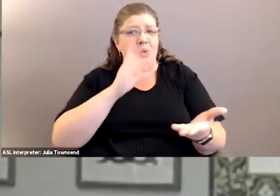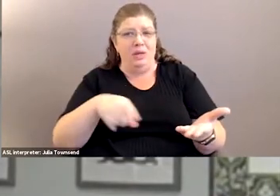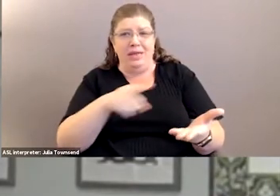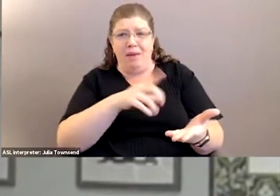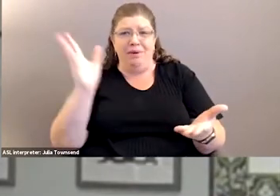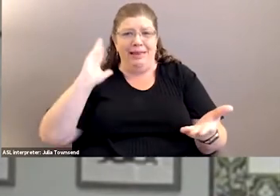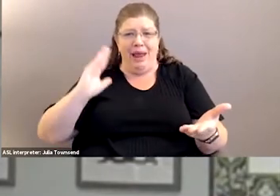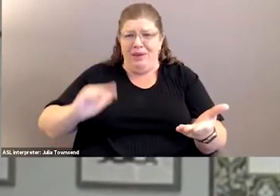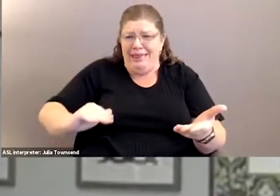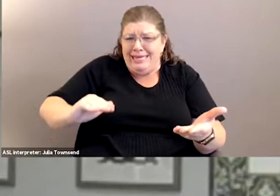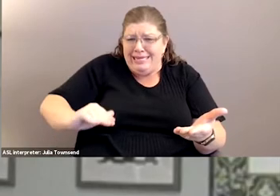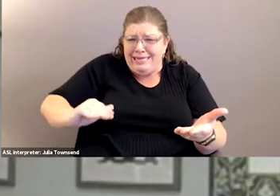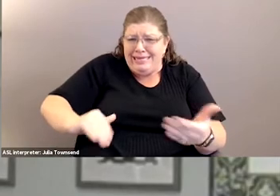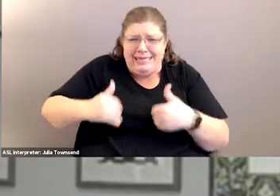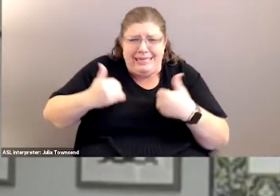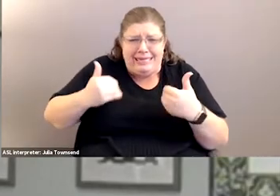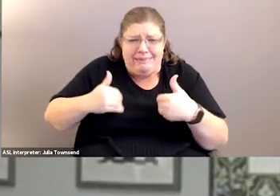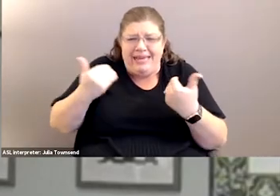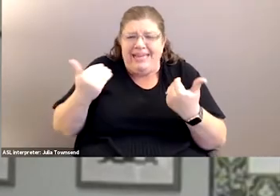this big